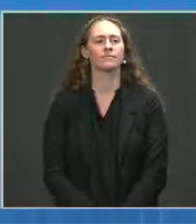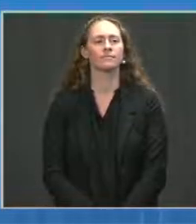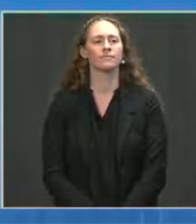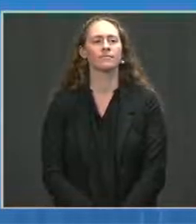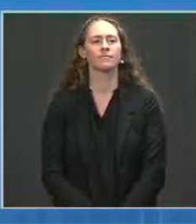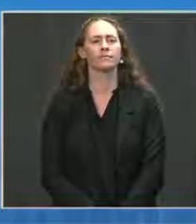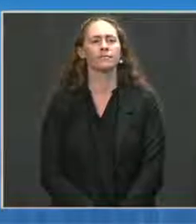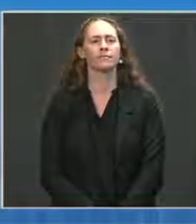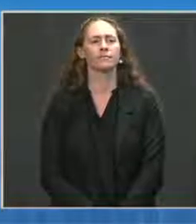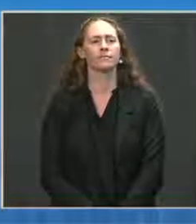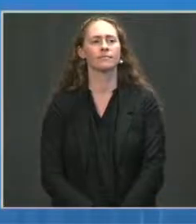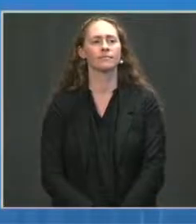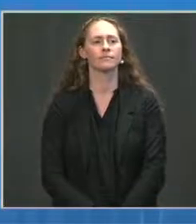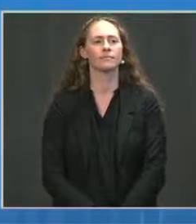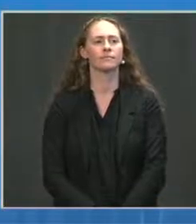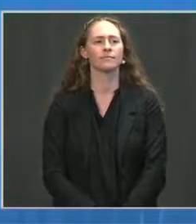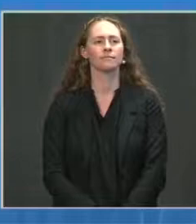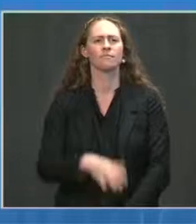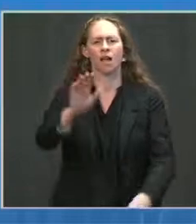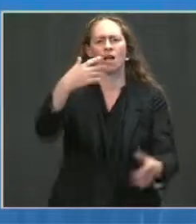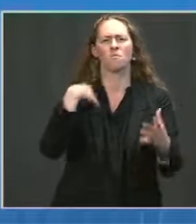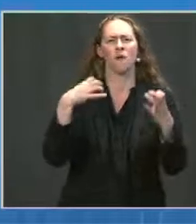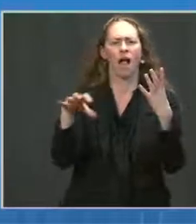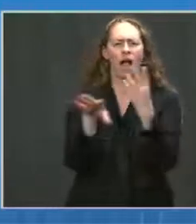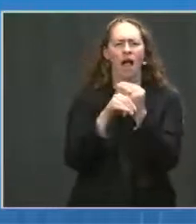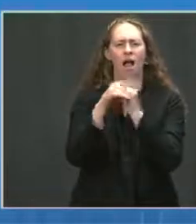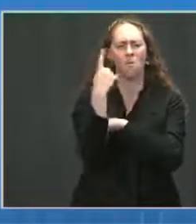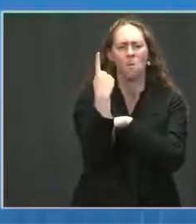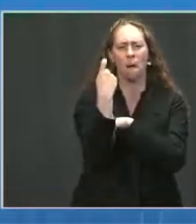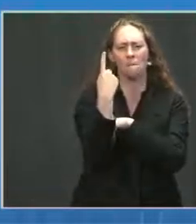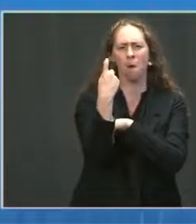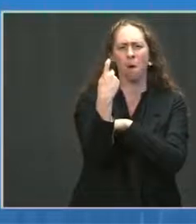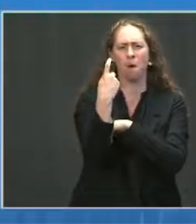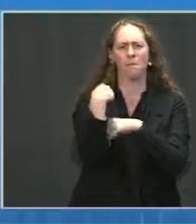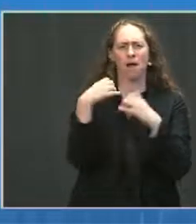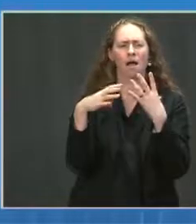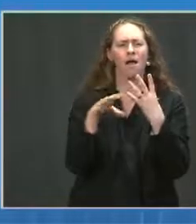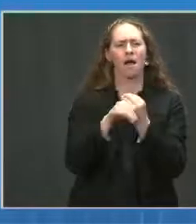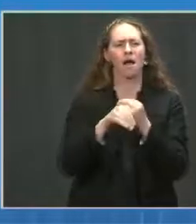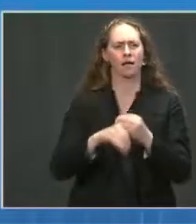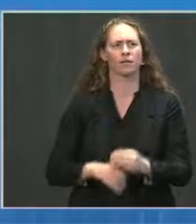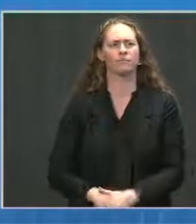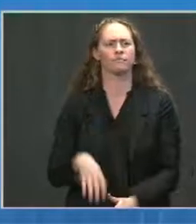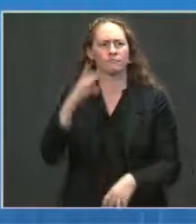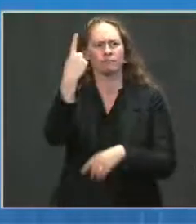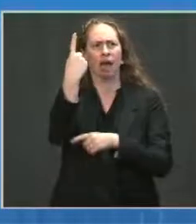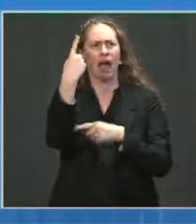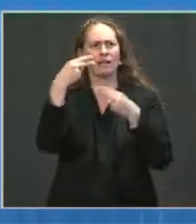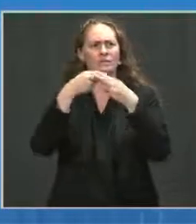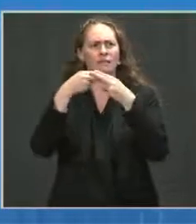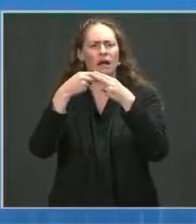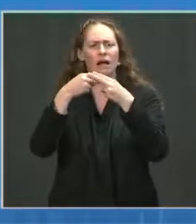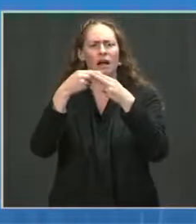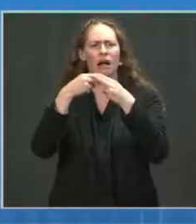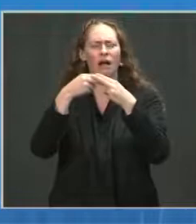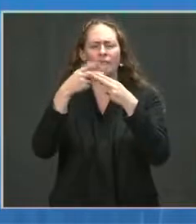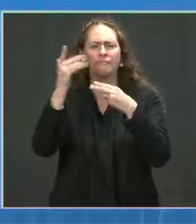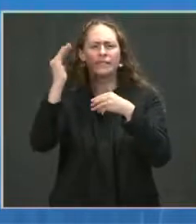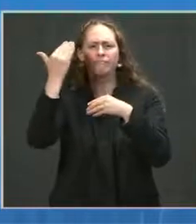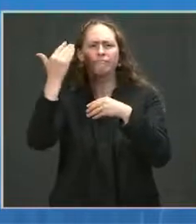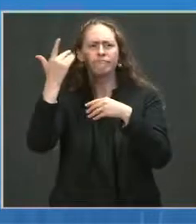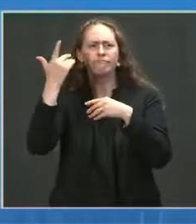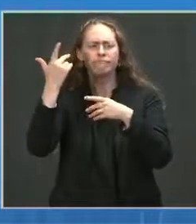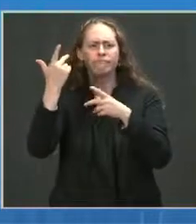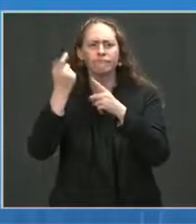Jeff, I want to just add one thing. One of the slides was deleted, a technical difficulty that I'd just like to spend maybe